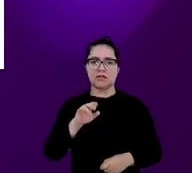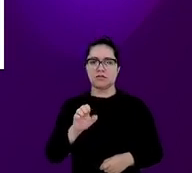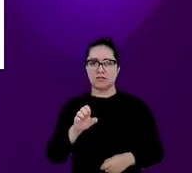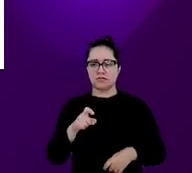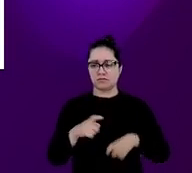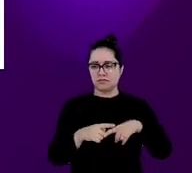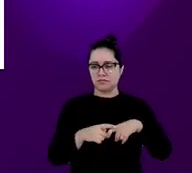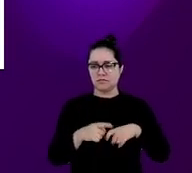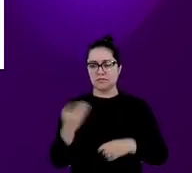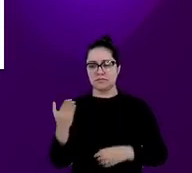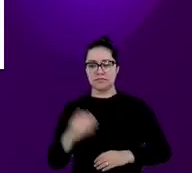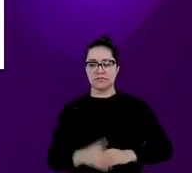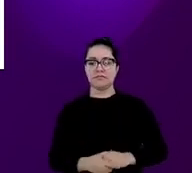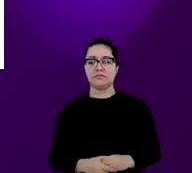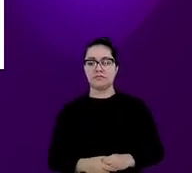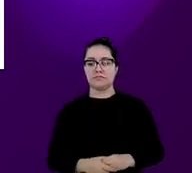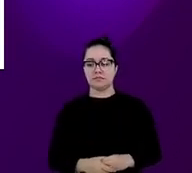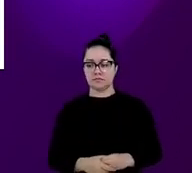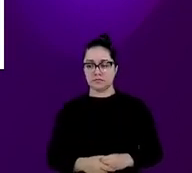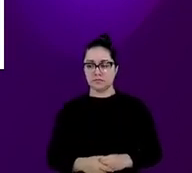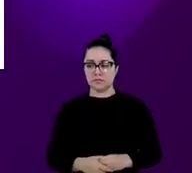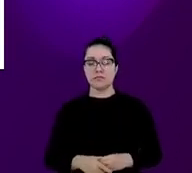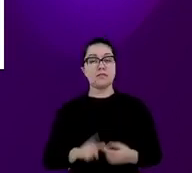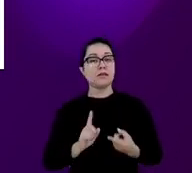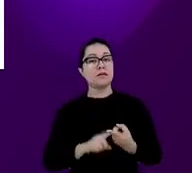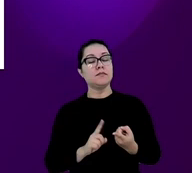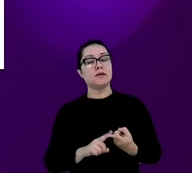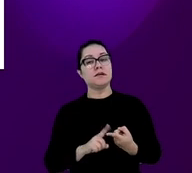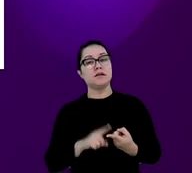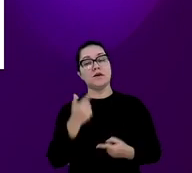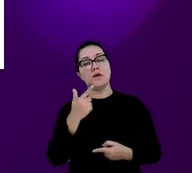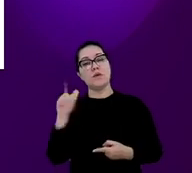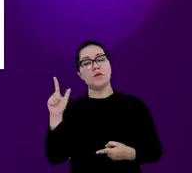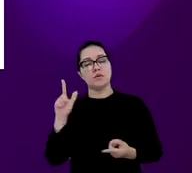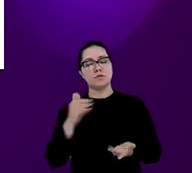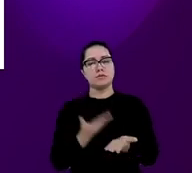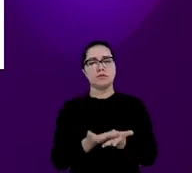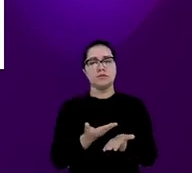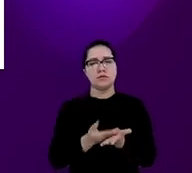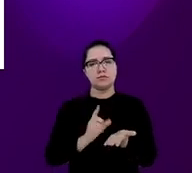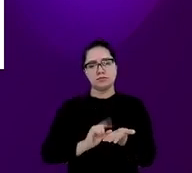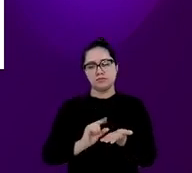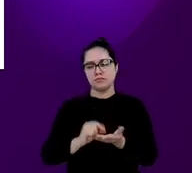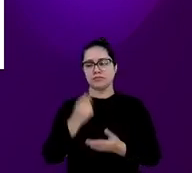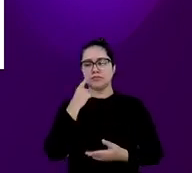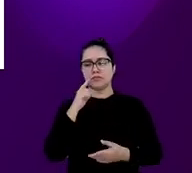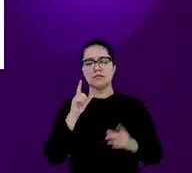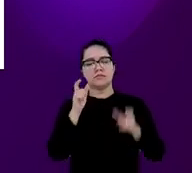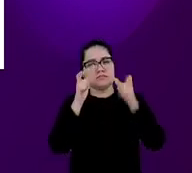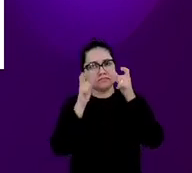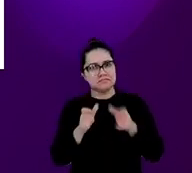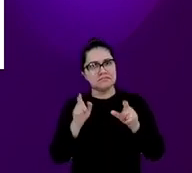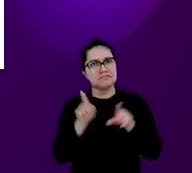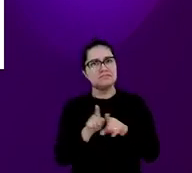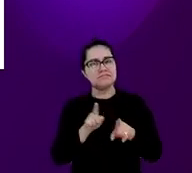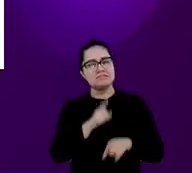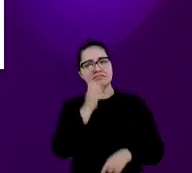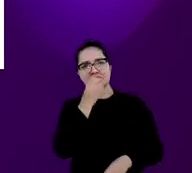interesting that we made an evaluation with patients with lumbar pain